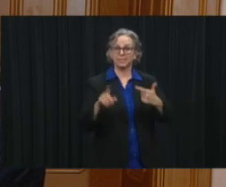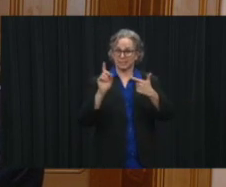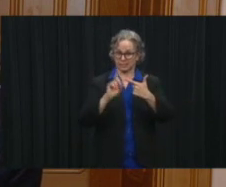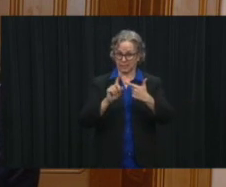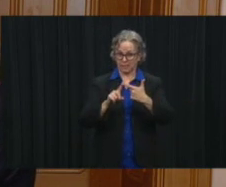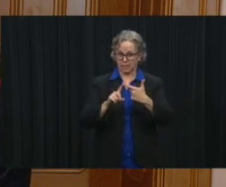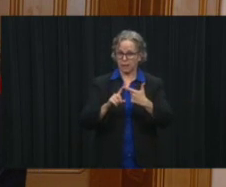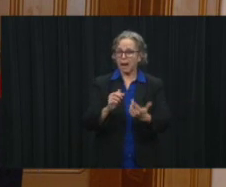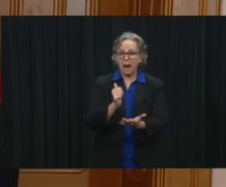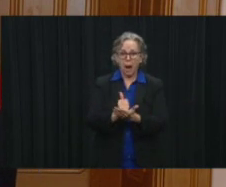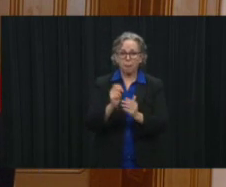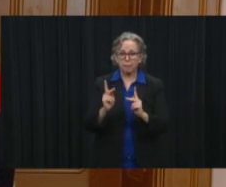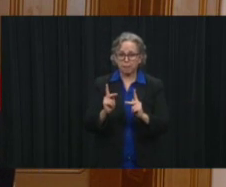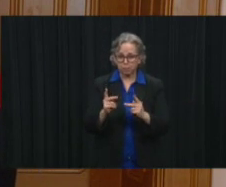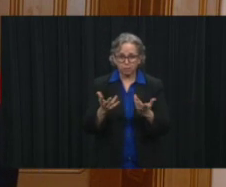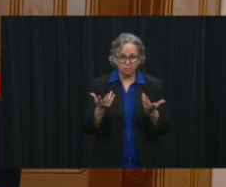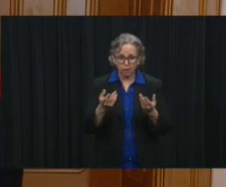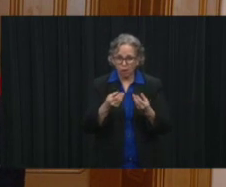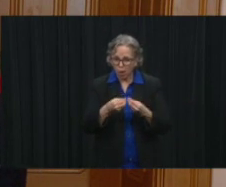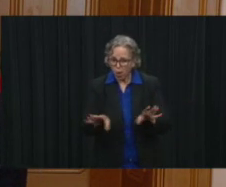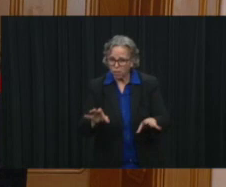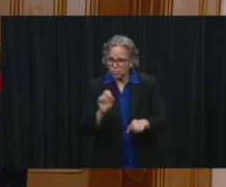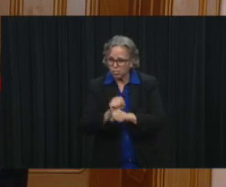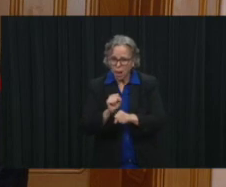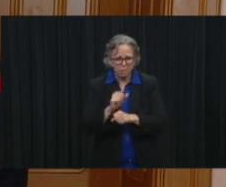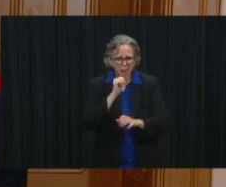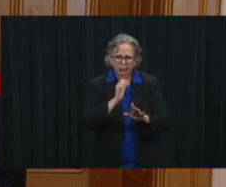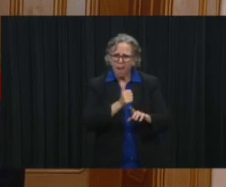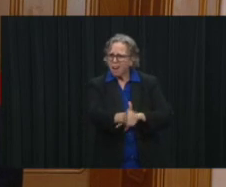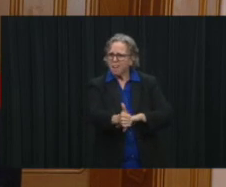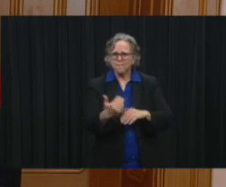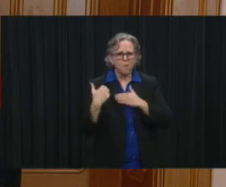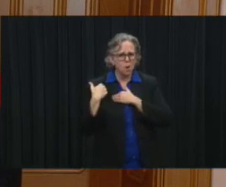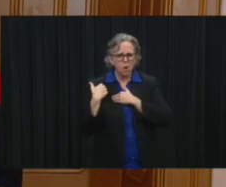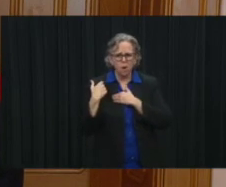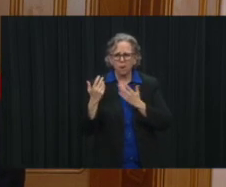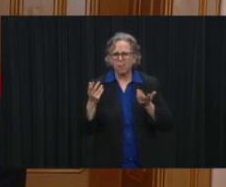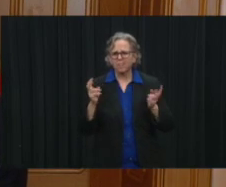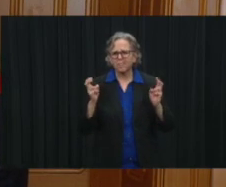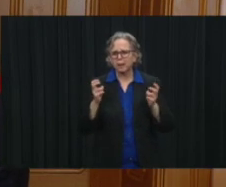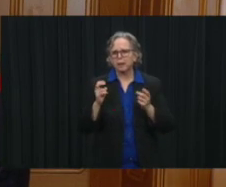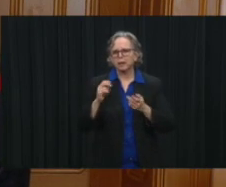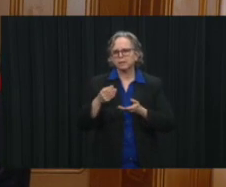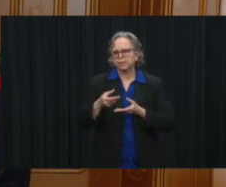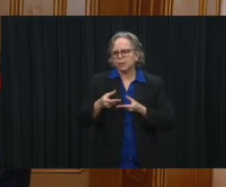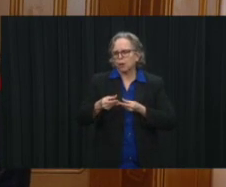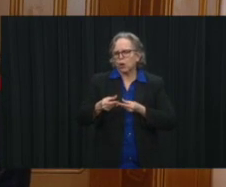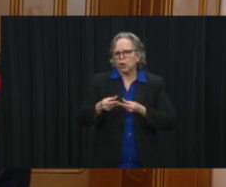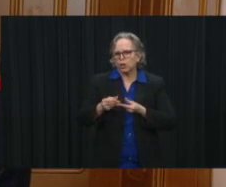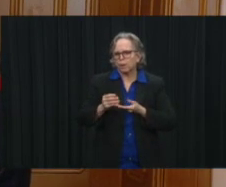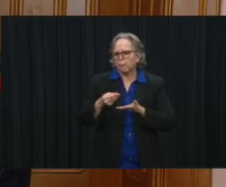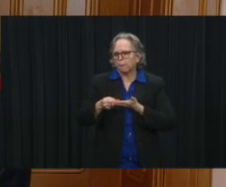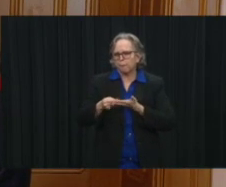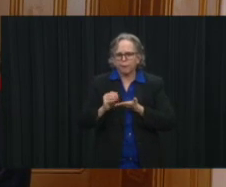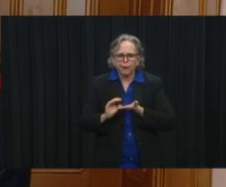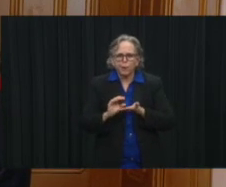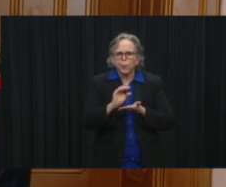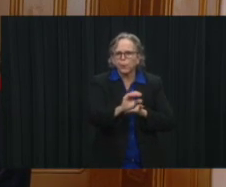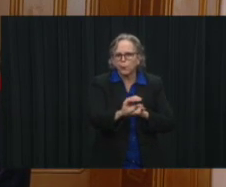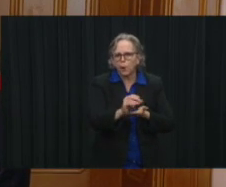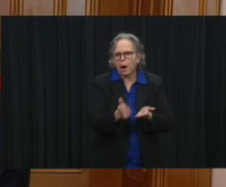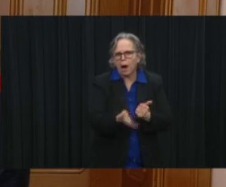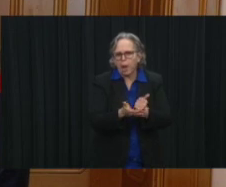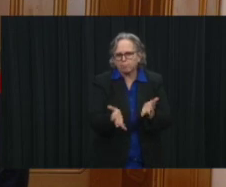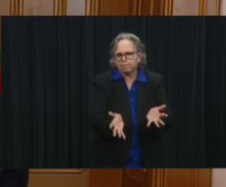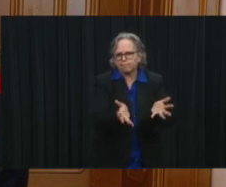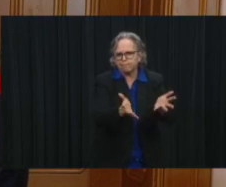a cushion, a safety net. And we'll talk about that in a second as to what that is, but it helps a lot of Ohio families right now who